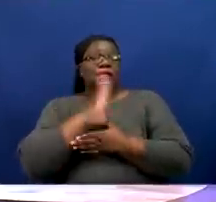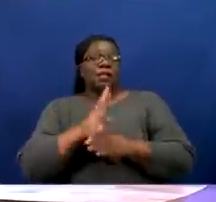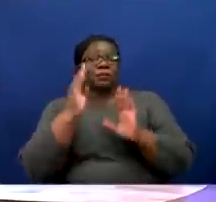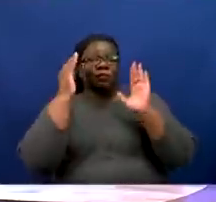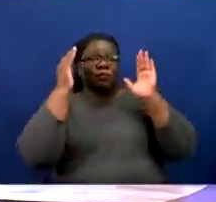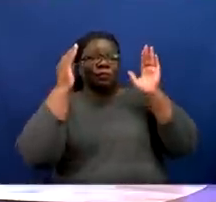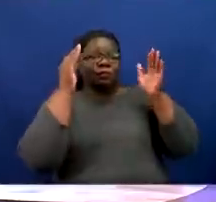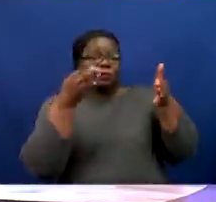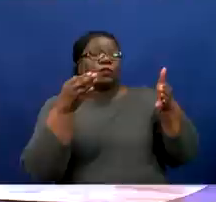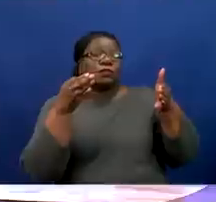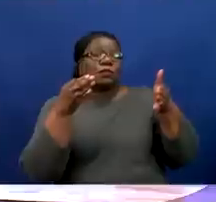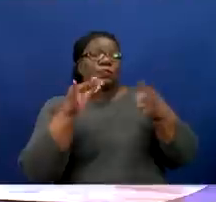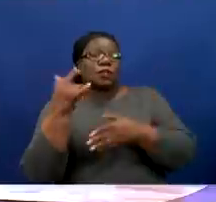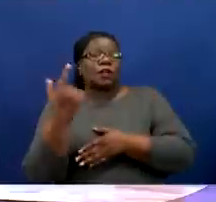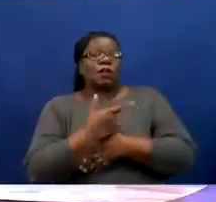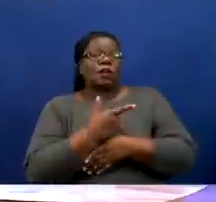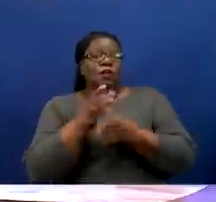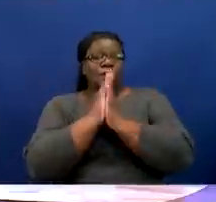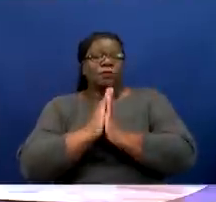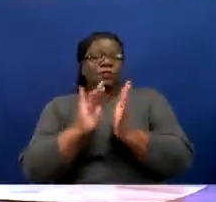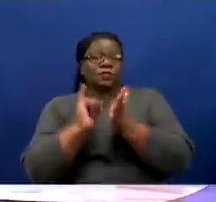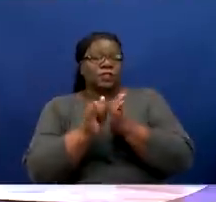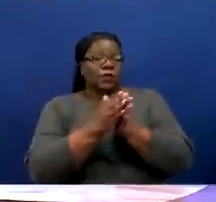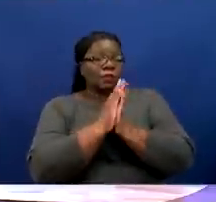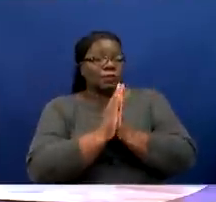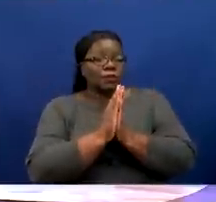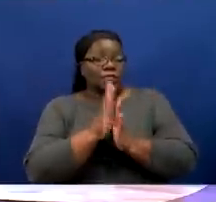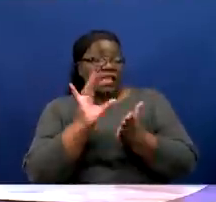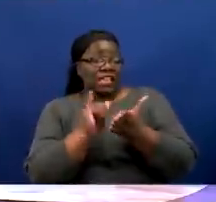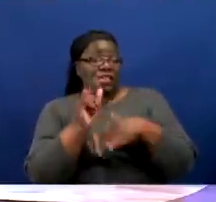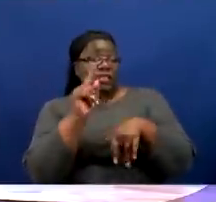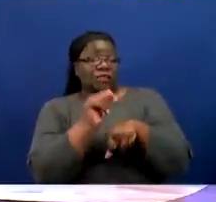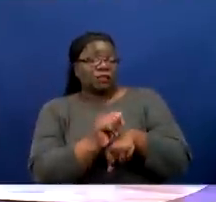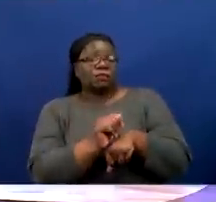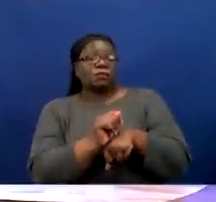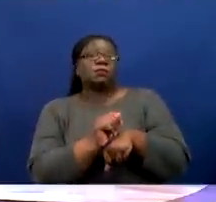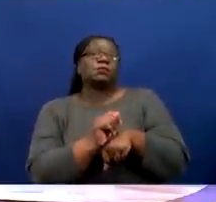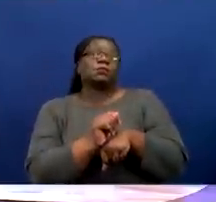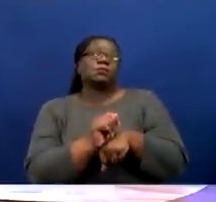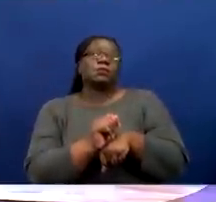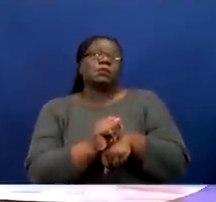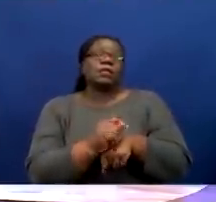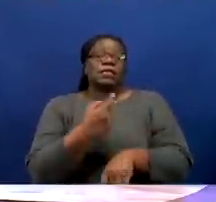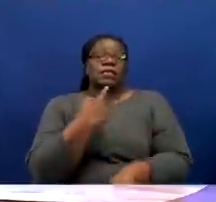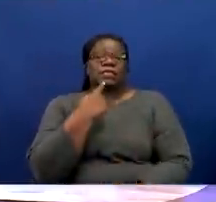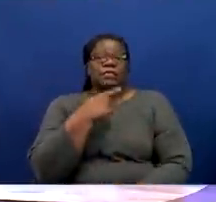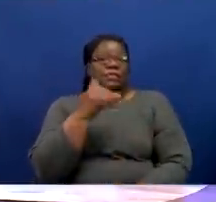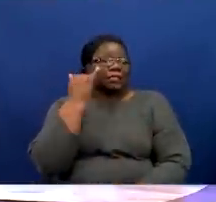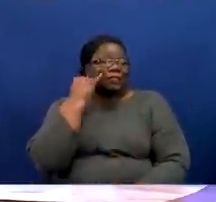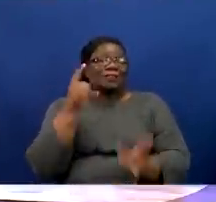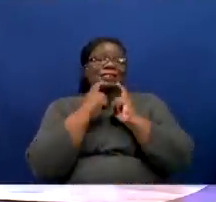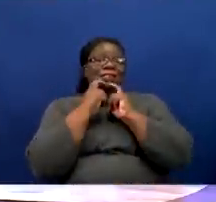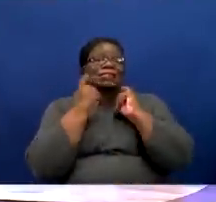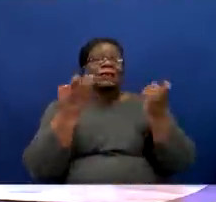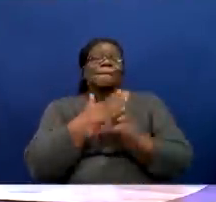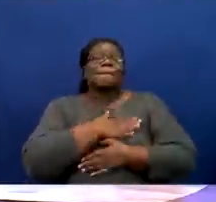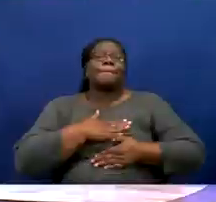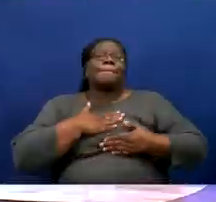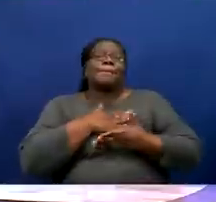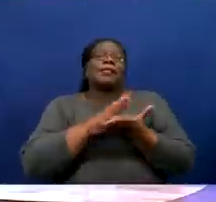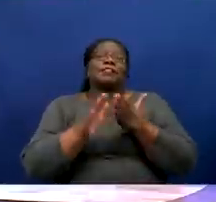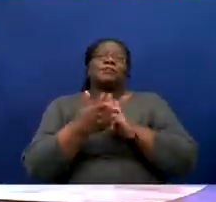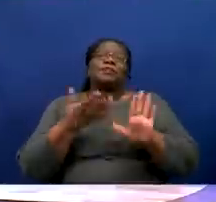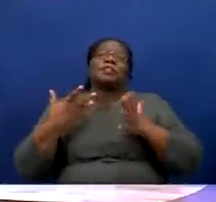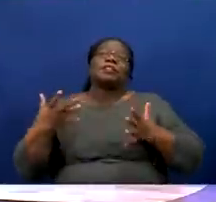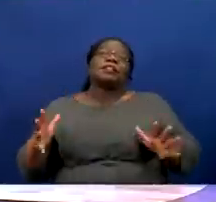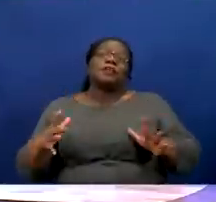attentive to all the prayers that are prayed in that place. He says, if they sin, please forgive. He says, if